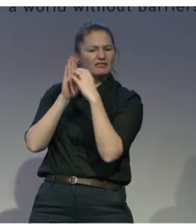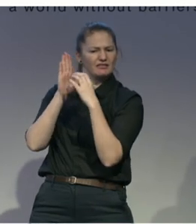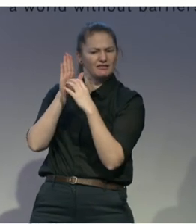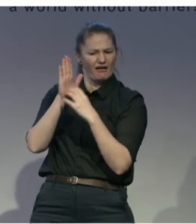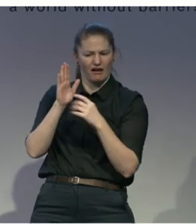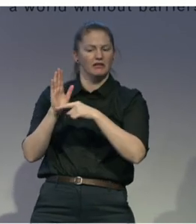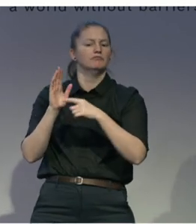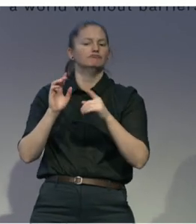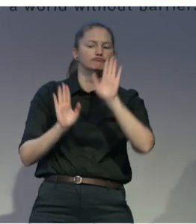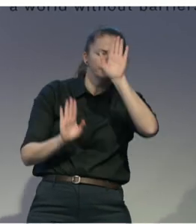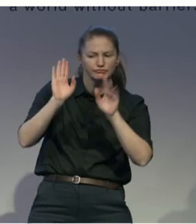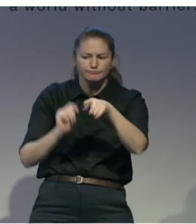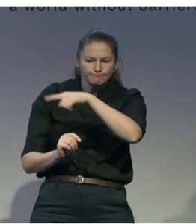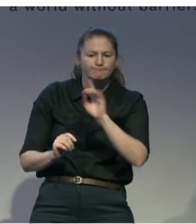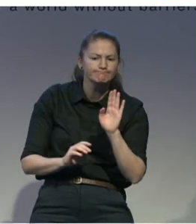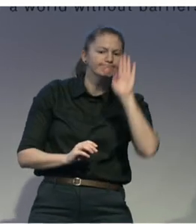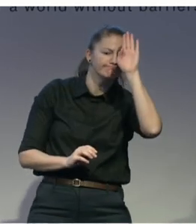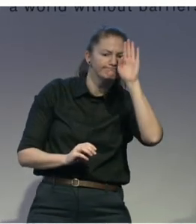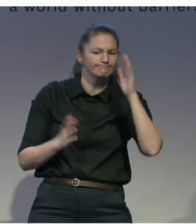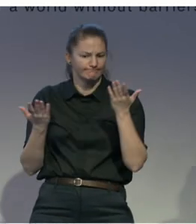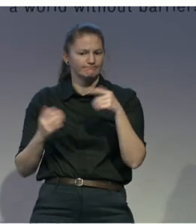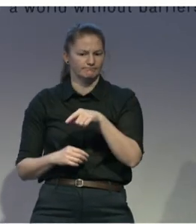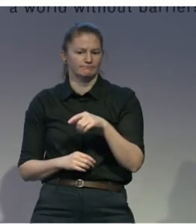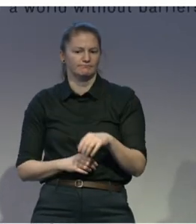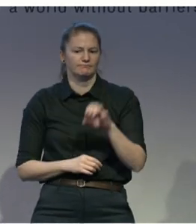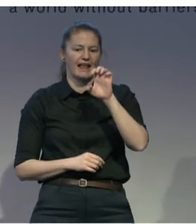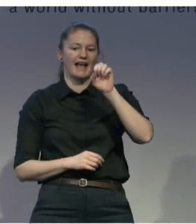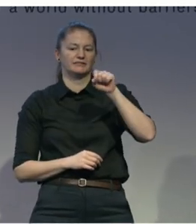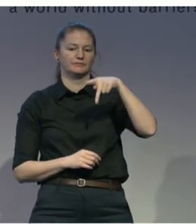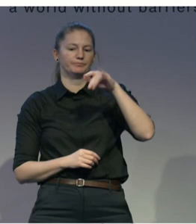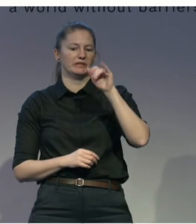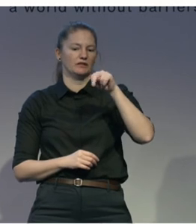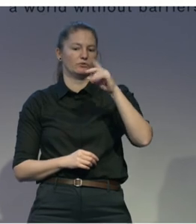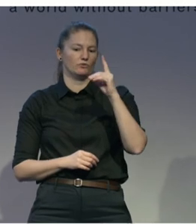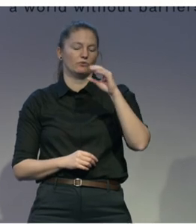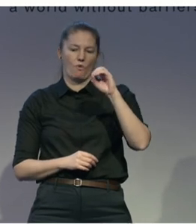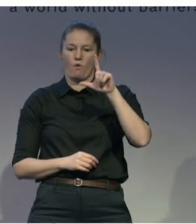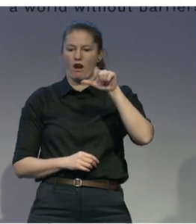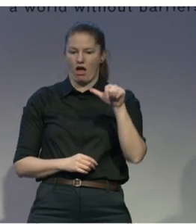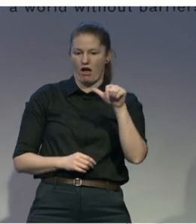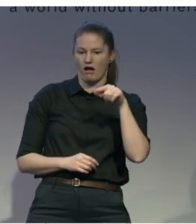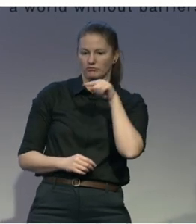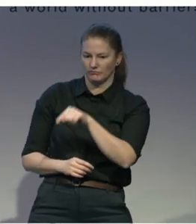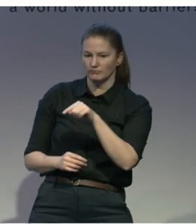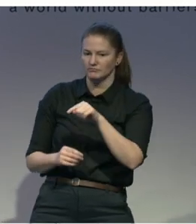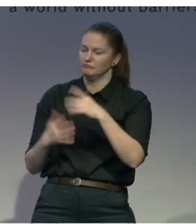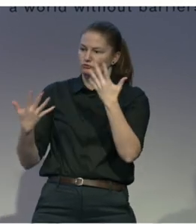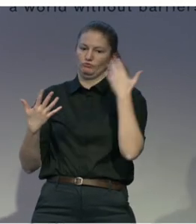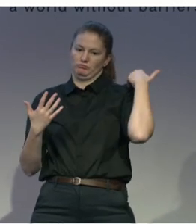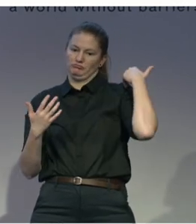Espíndola municipality. The people are raising their hands in signal of approval of a part of the